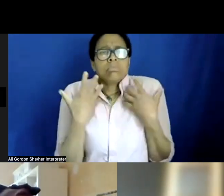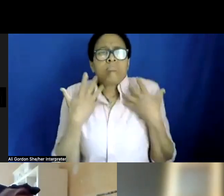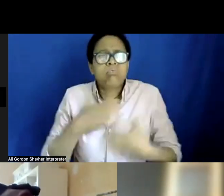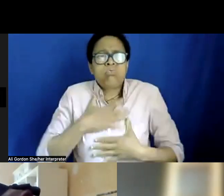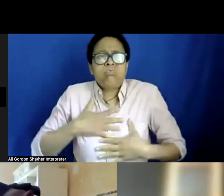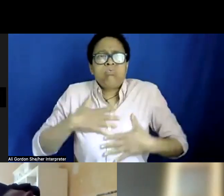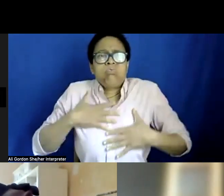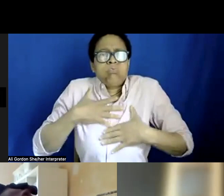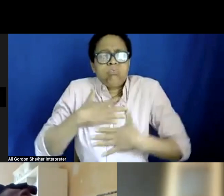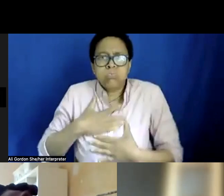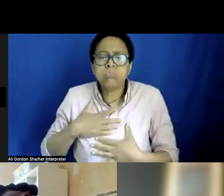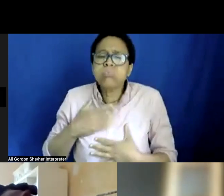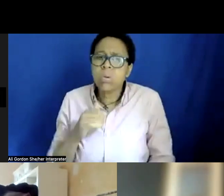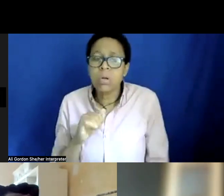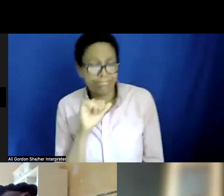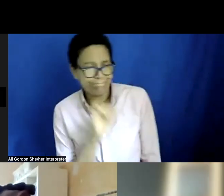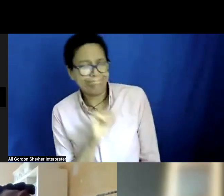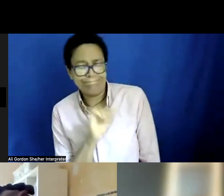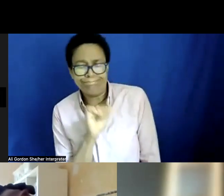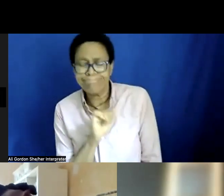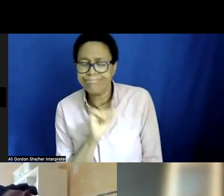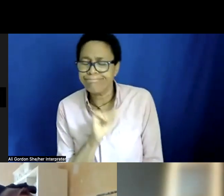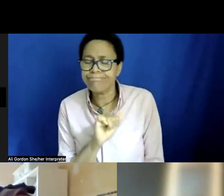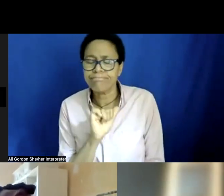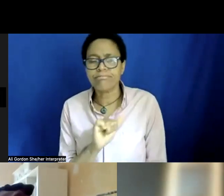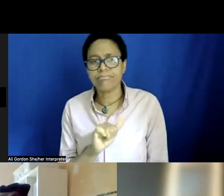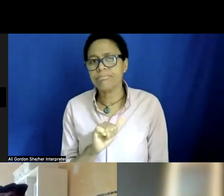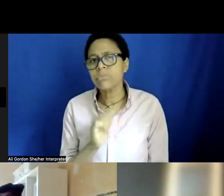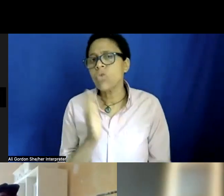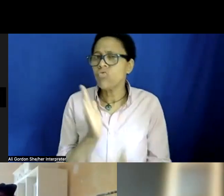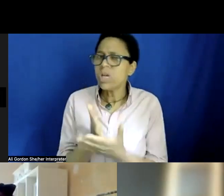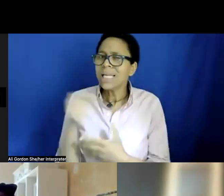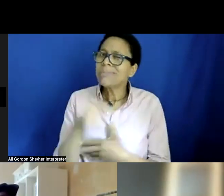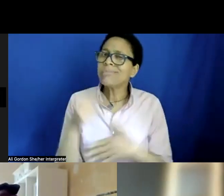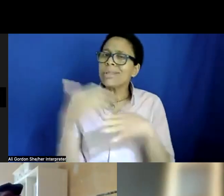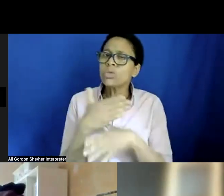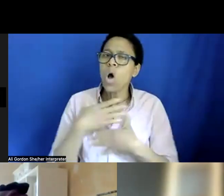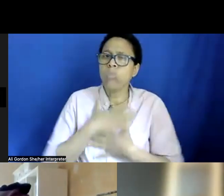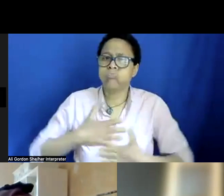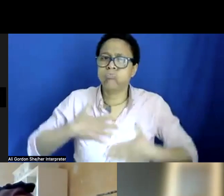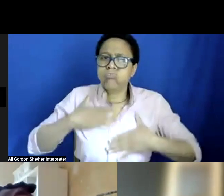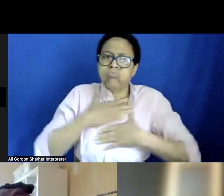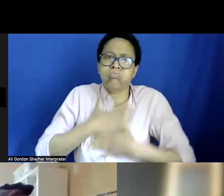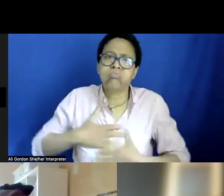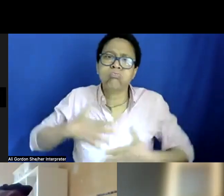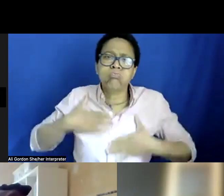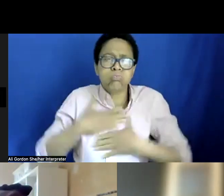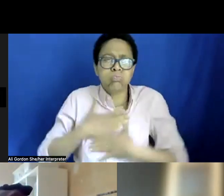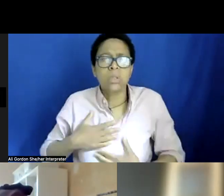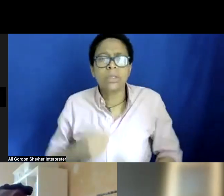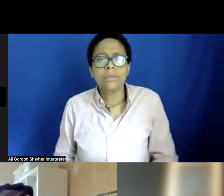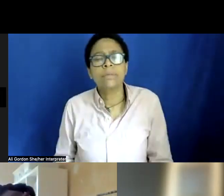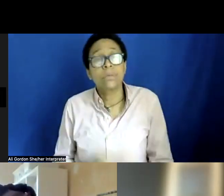just definitely. Strong, very emotive. Yeah, definitely. Thank you for